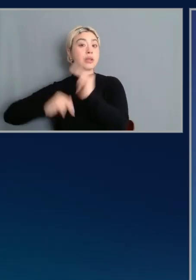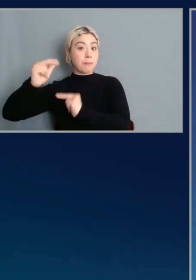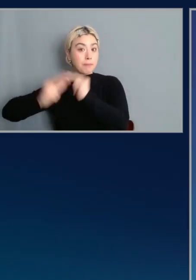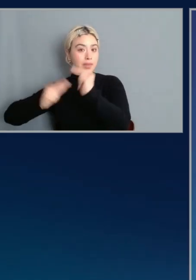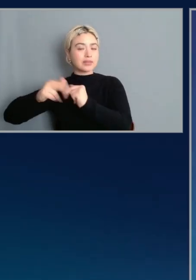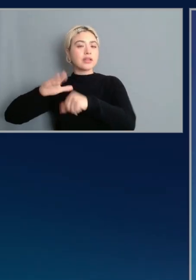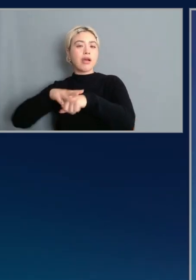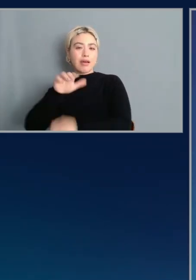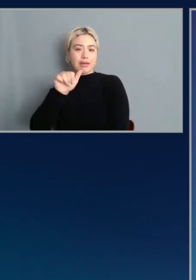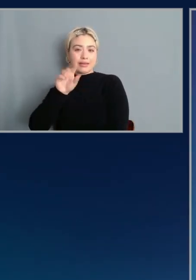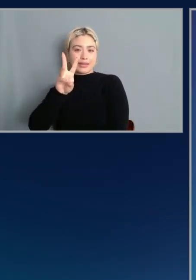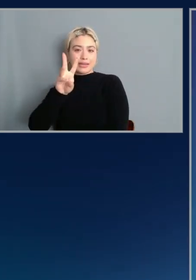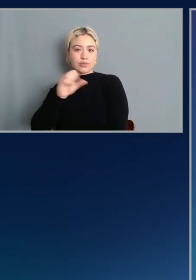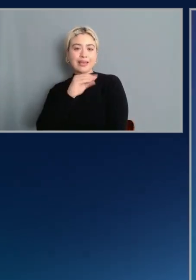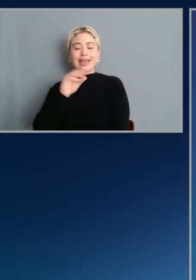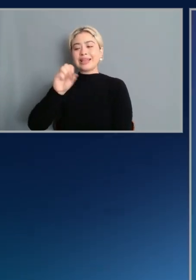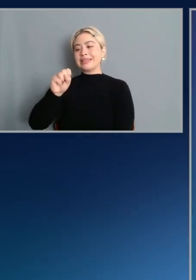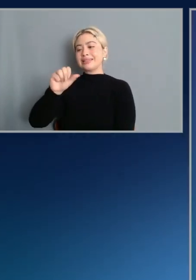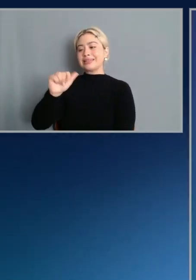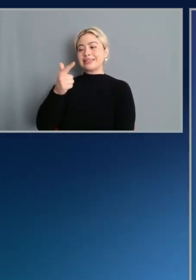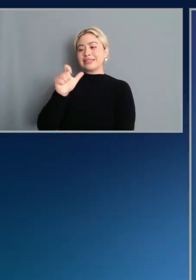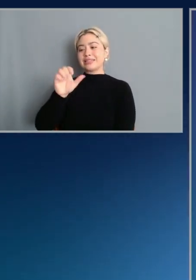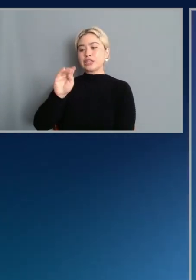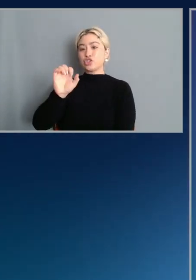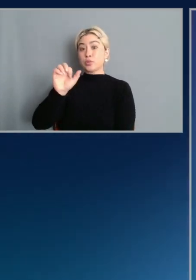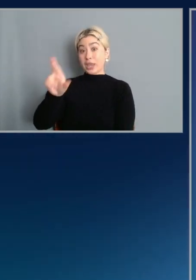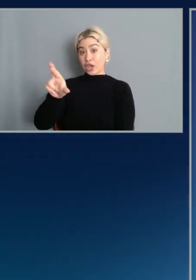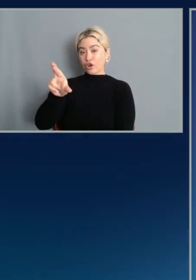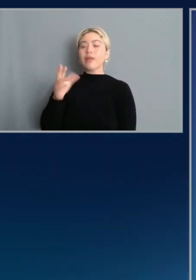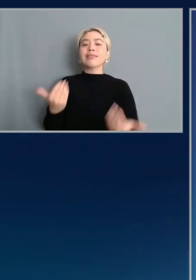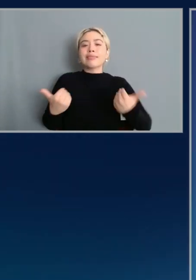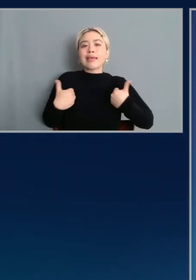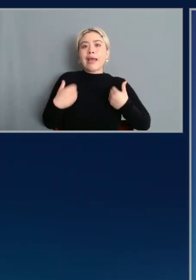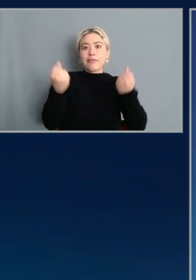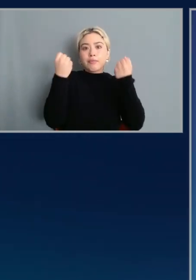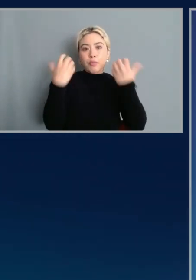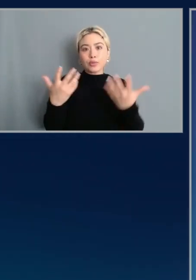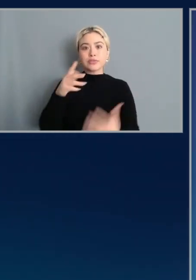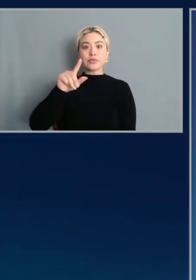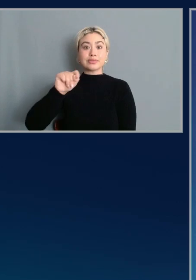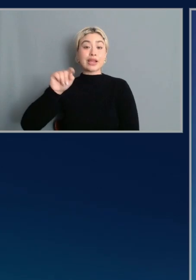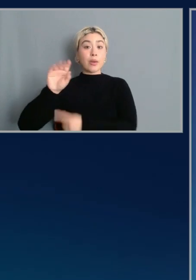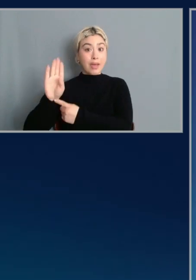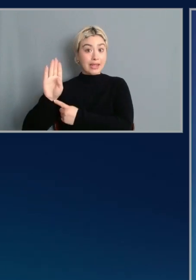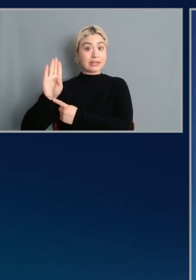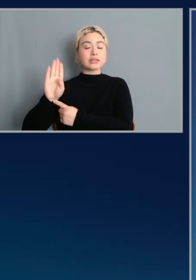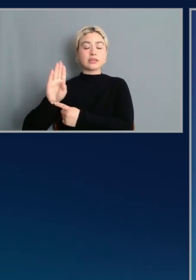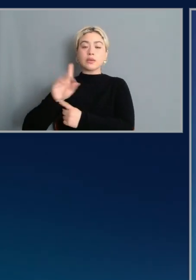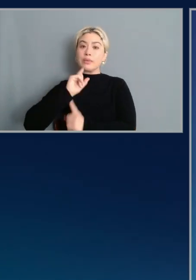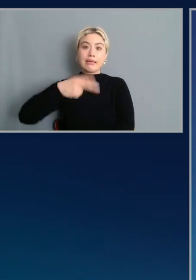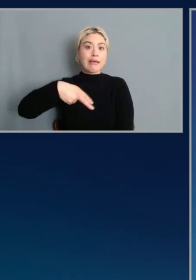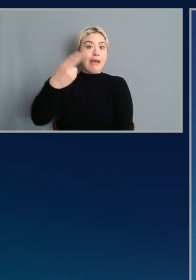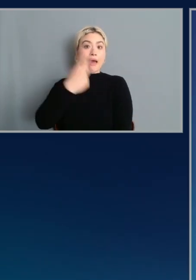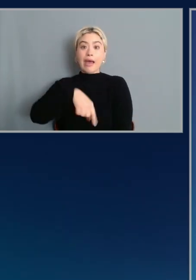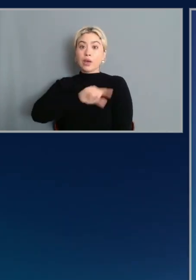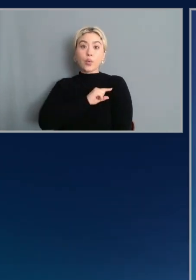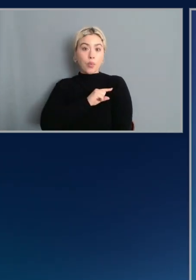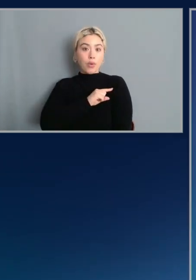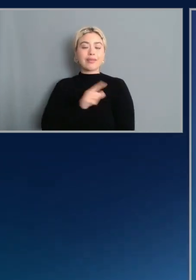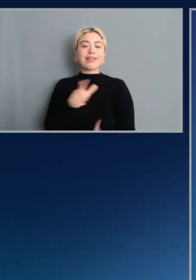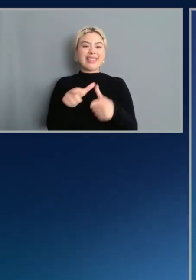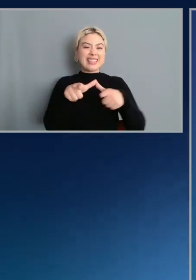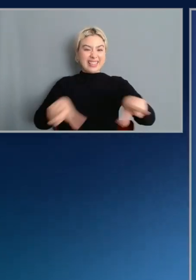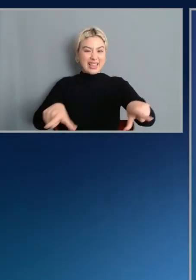AWS and on SageMaker today, which is where, again, they have multiple terabytes of very, very high quality language data. So again,